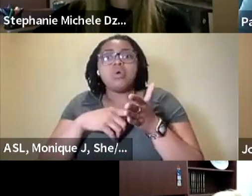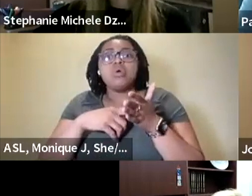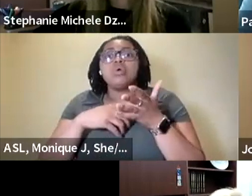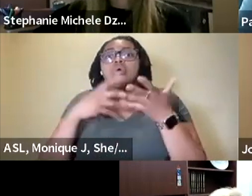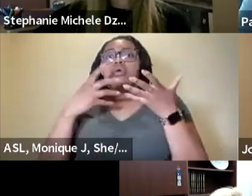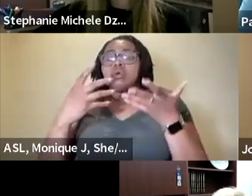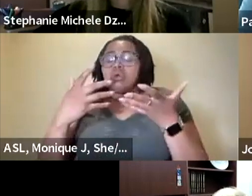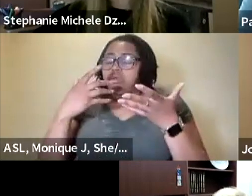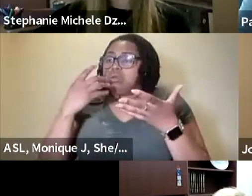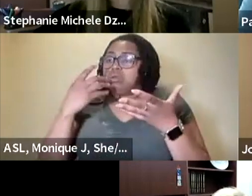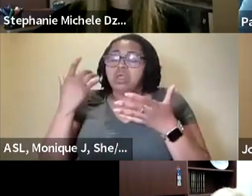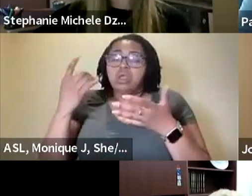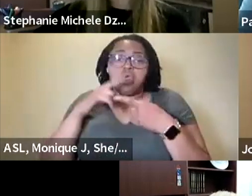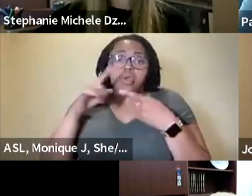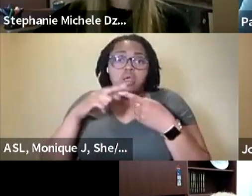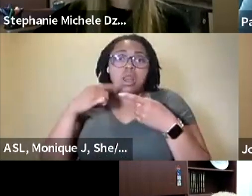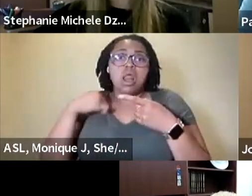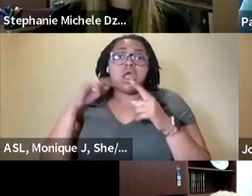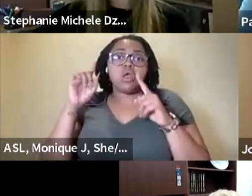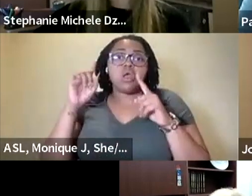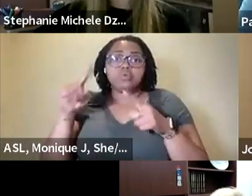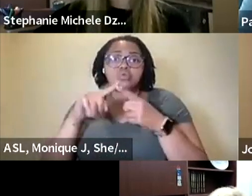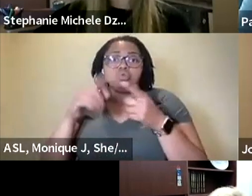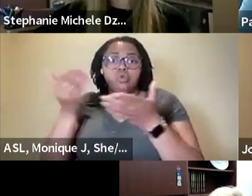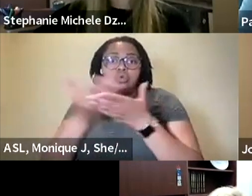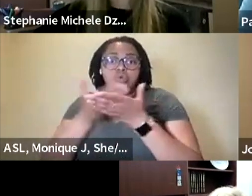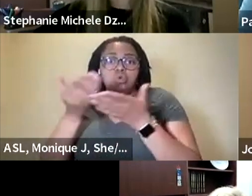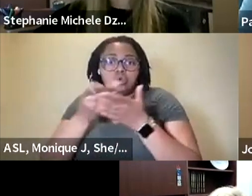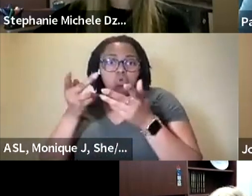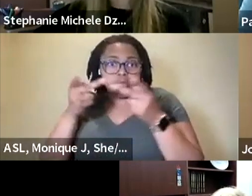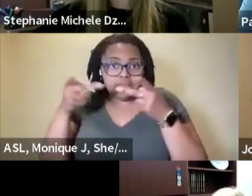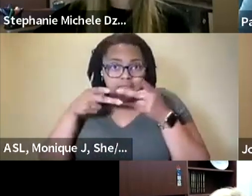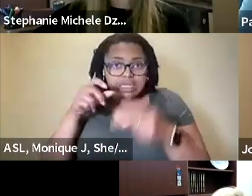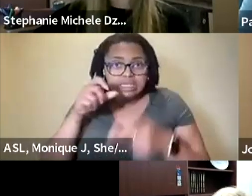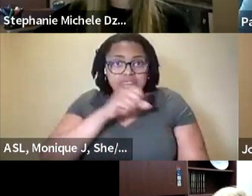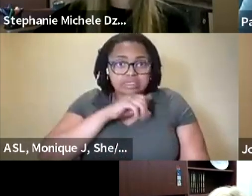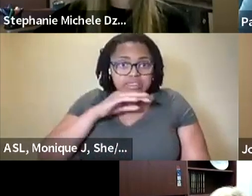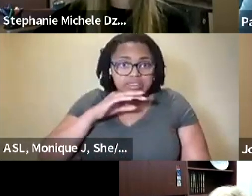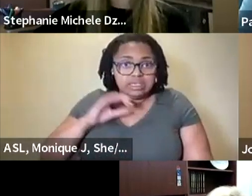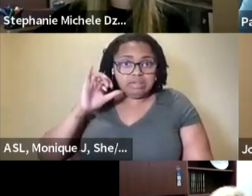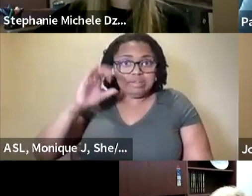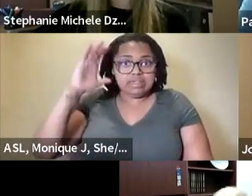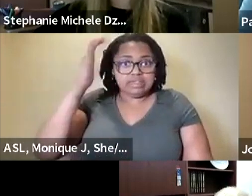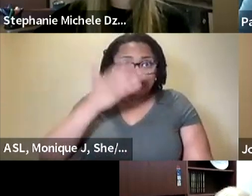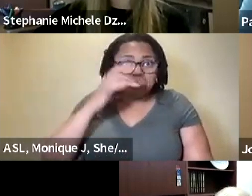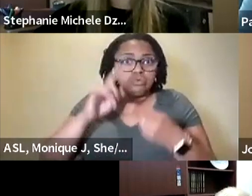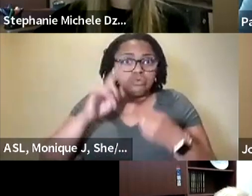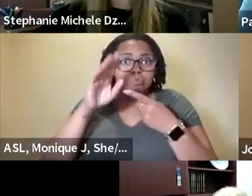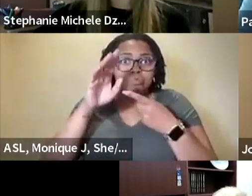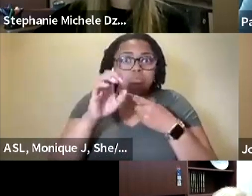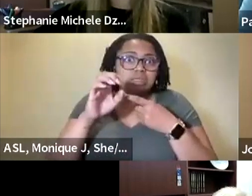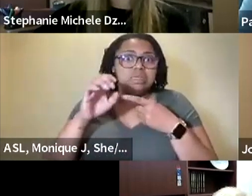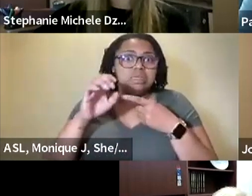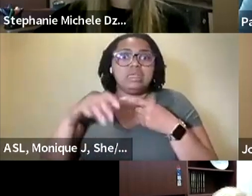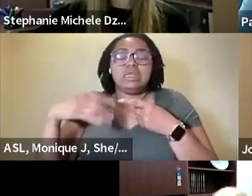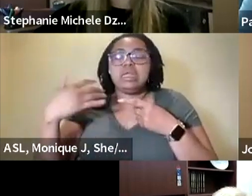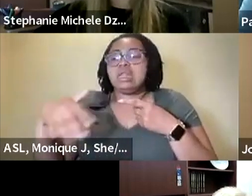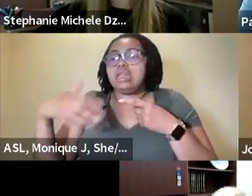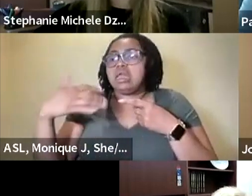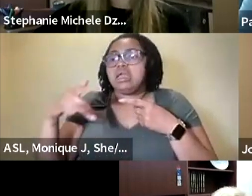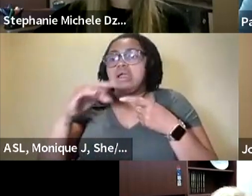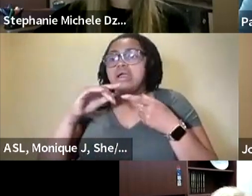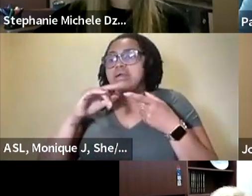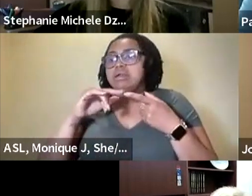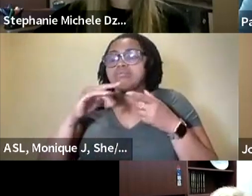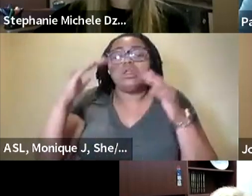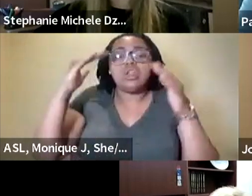fairly new facility, staff that appear to be up on, you know, all the latest